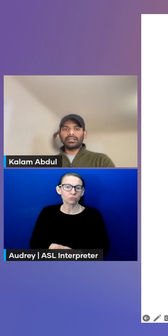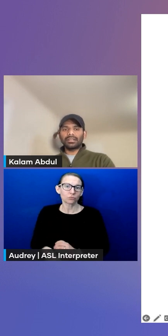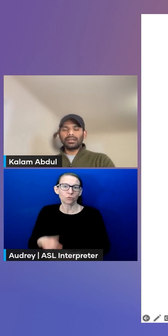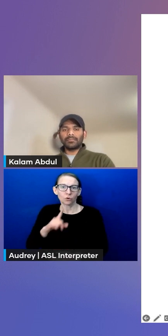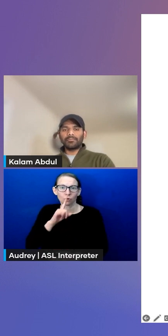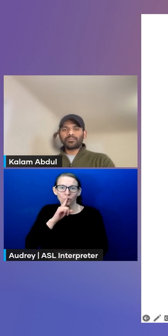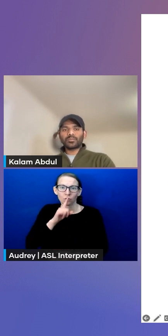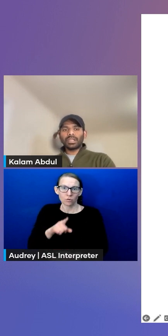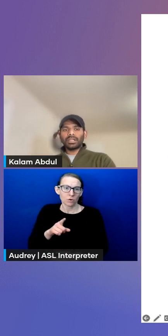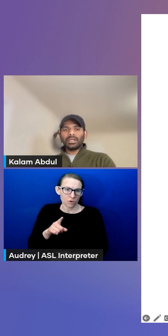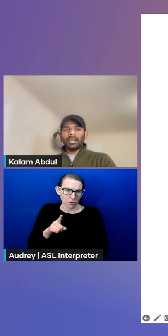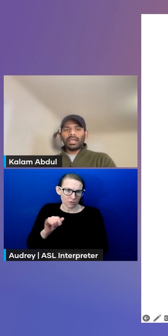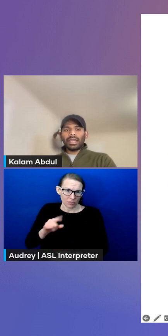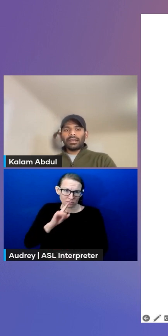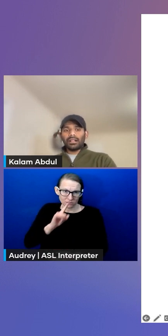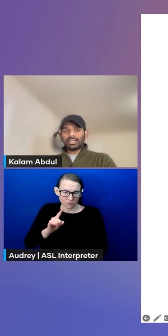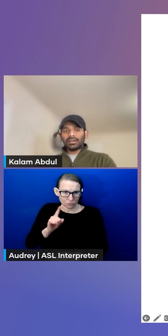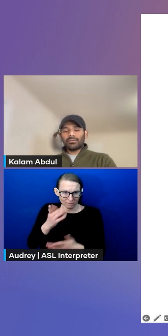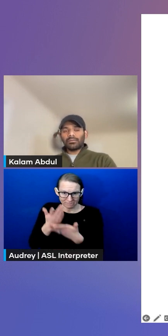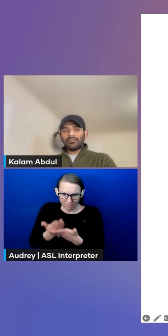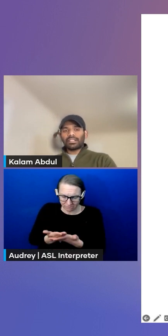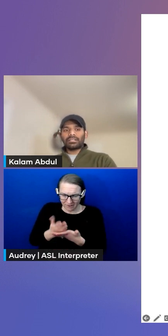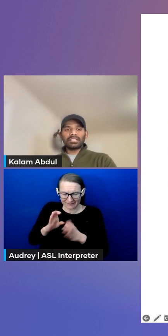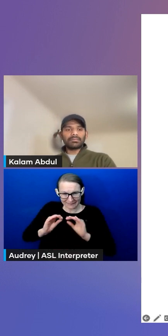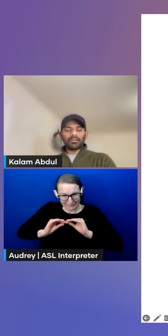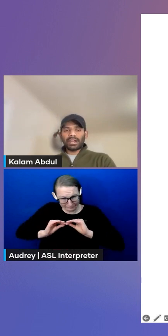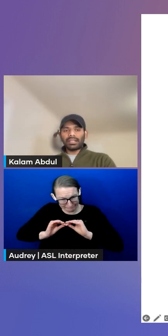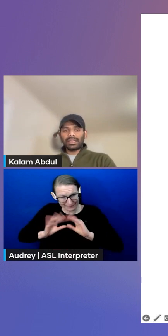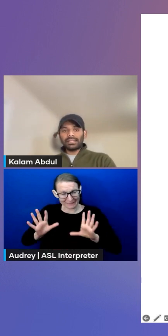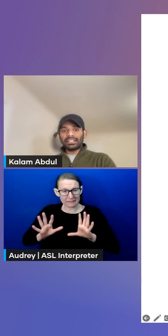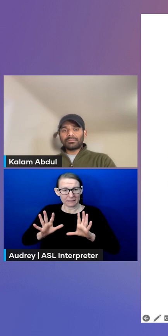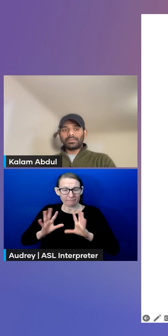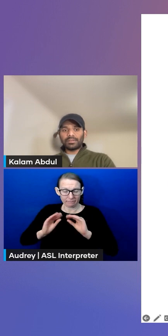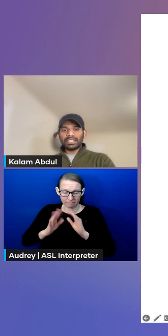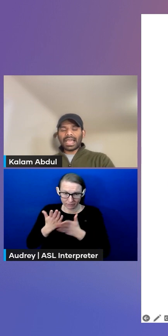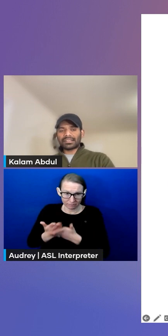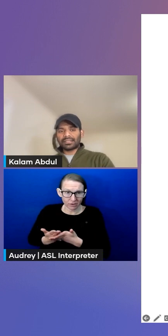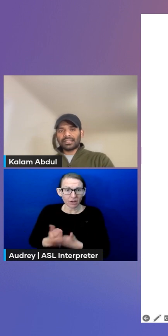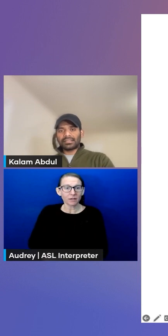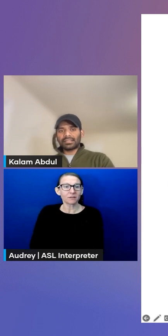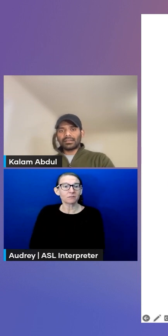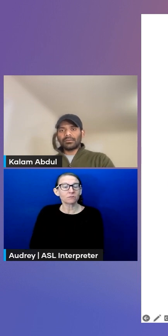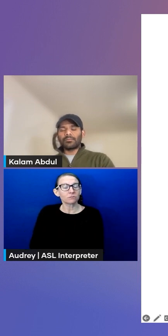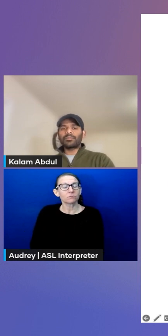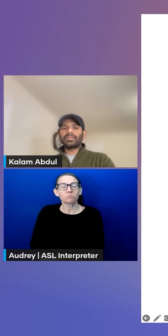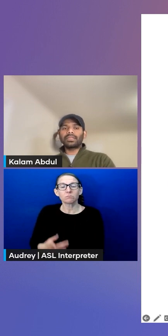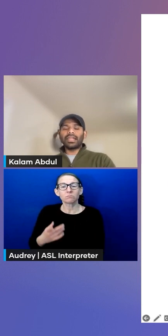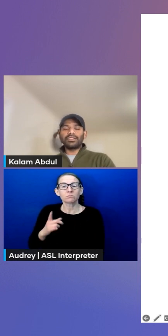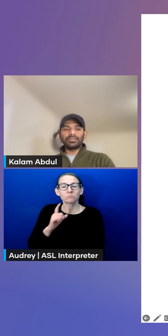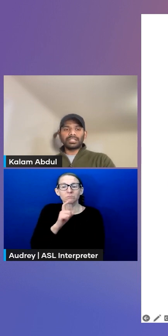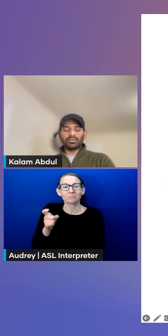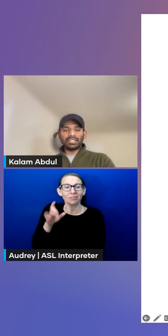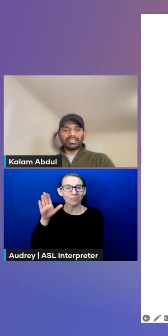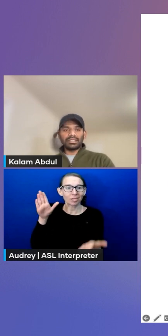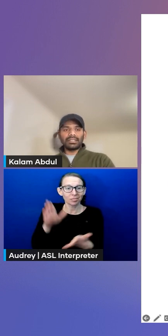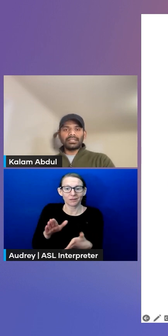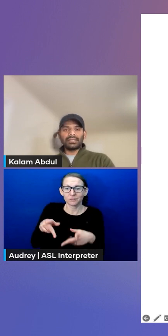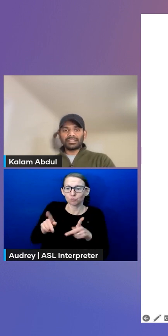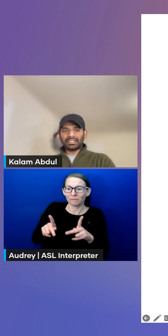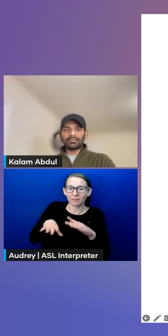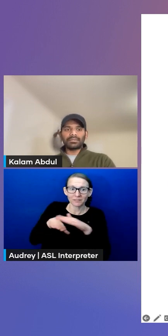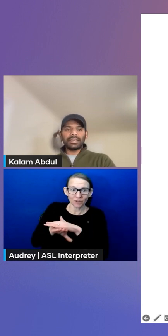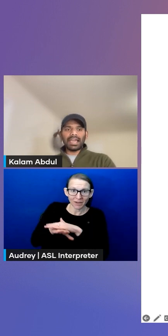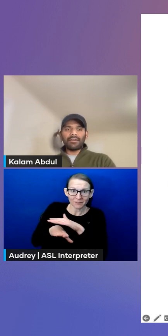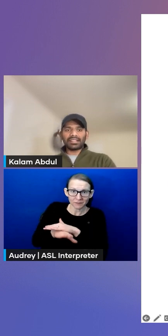credentials, and also we just providing a least privilege access. So the end users only see